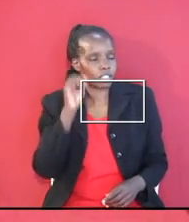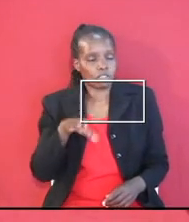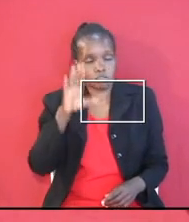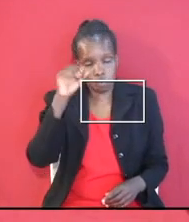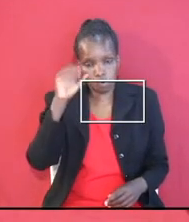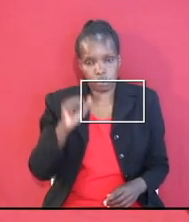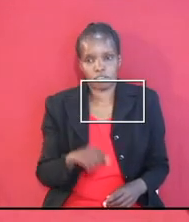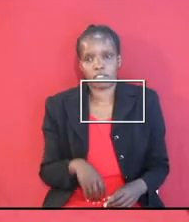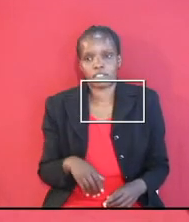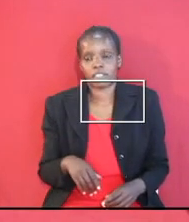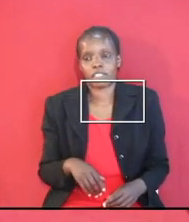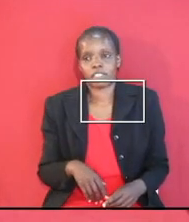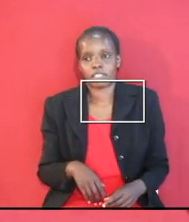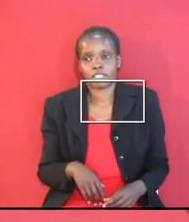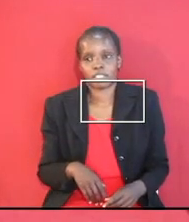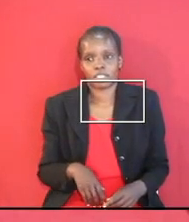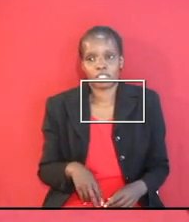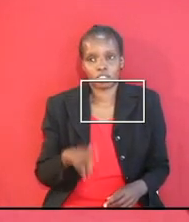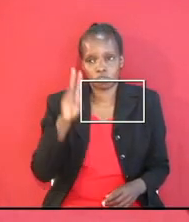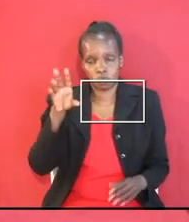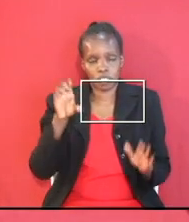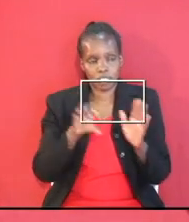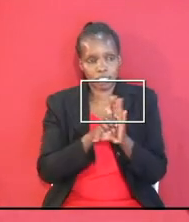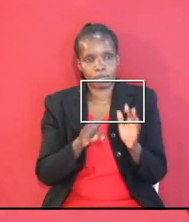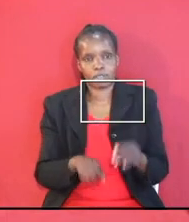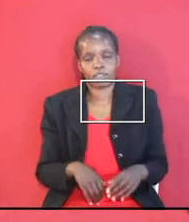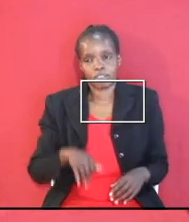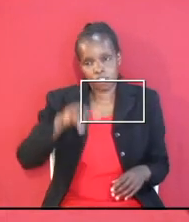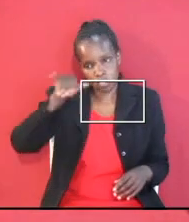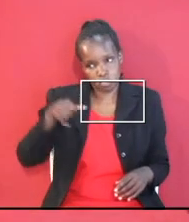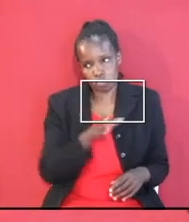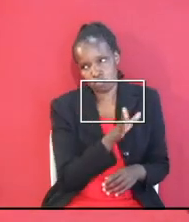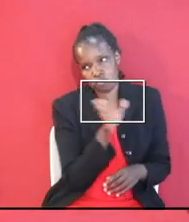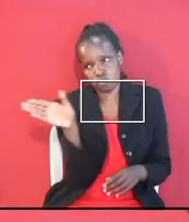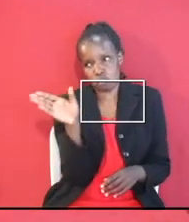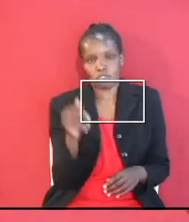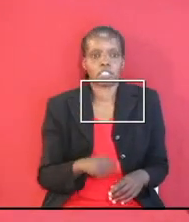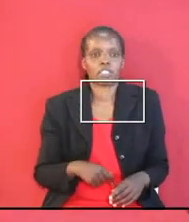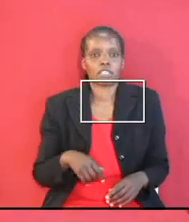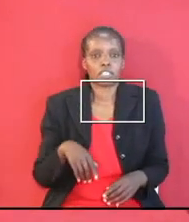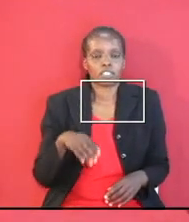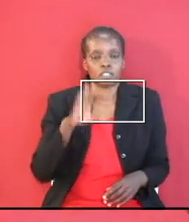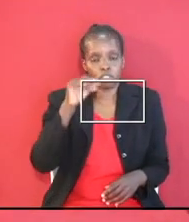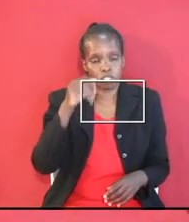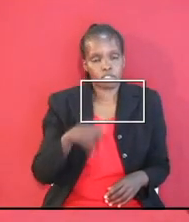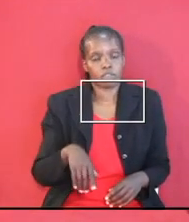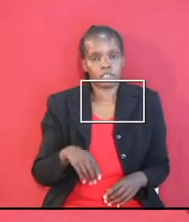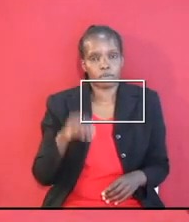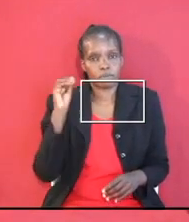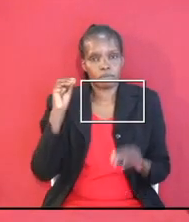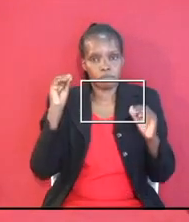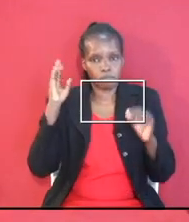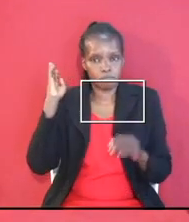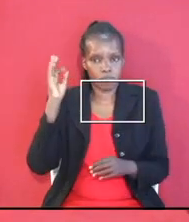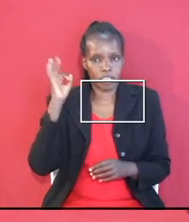Moses. Excellent. Two more examples. We have Jonah. Jonah. And Jonah Elijah. Was called to go and preach where? Nineveh.